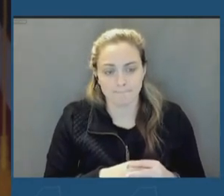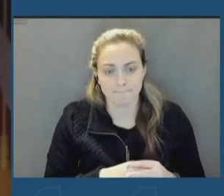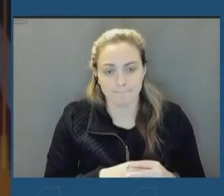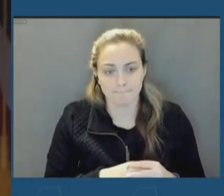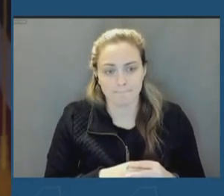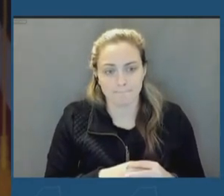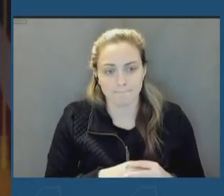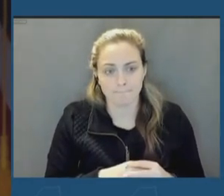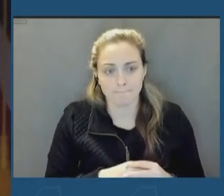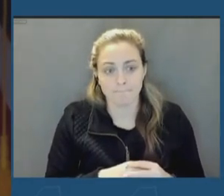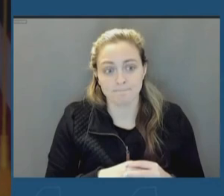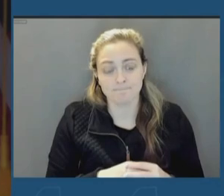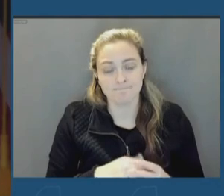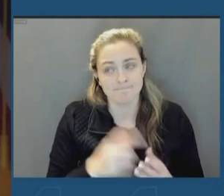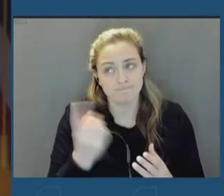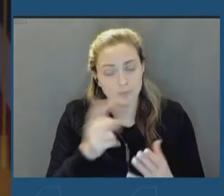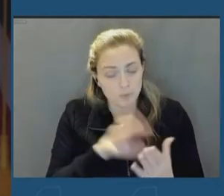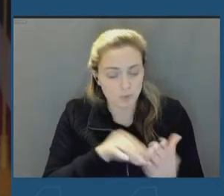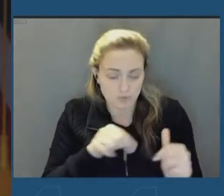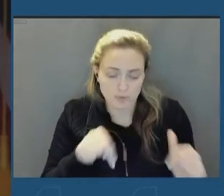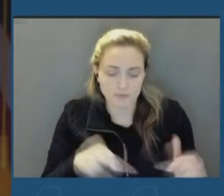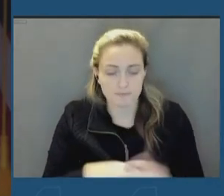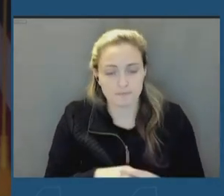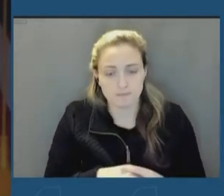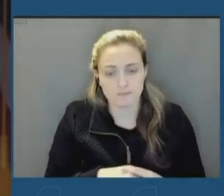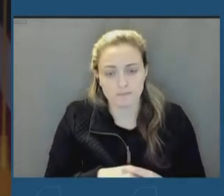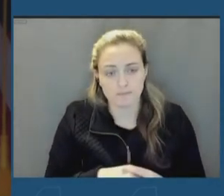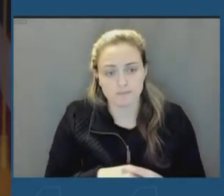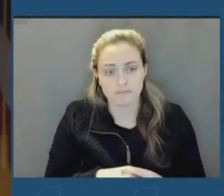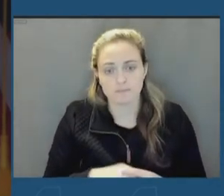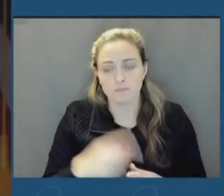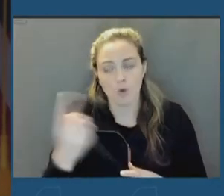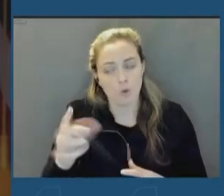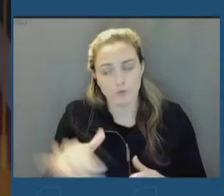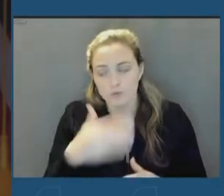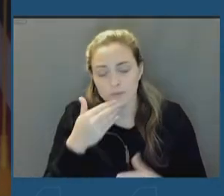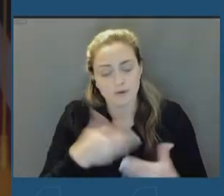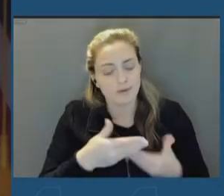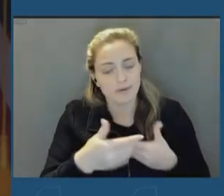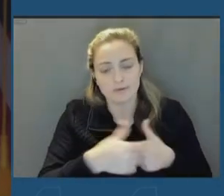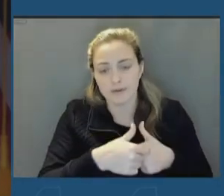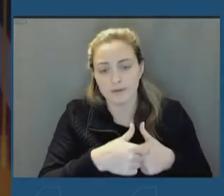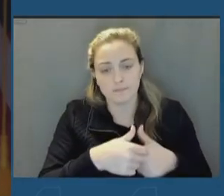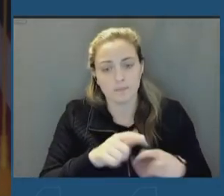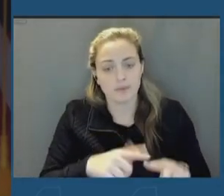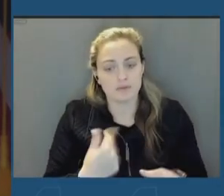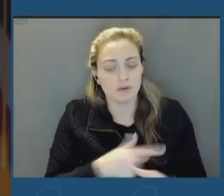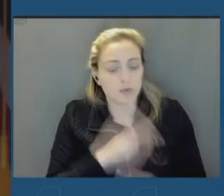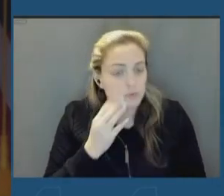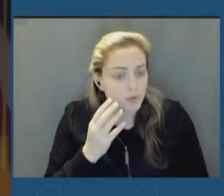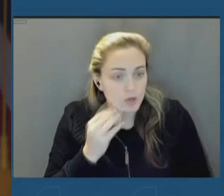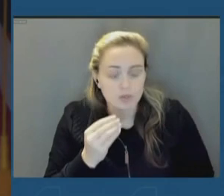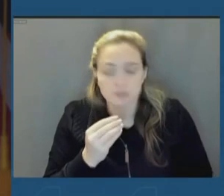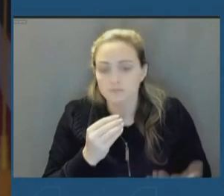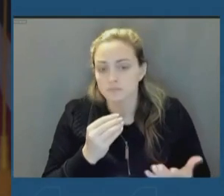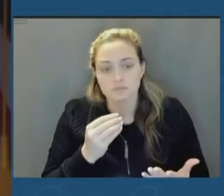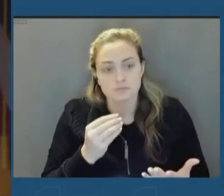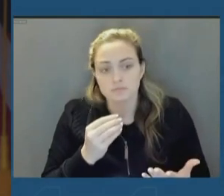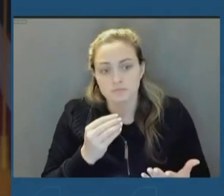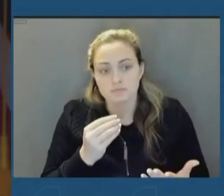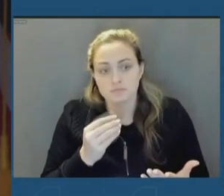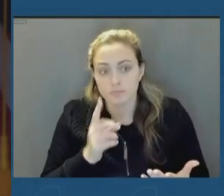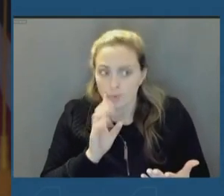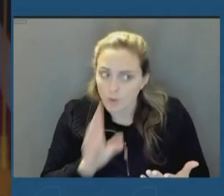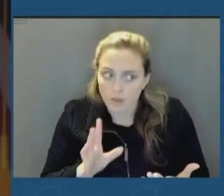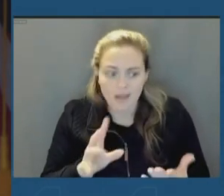there's lessons to be learned from this. We'll always do better the next time based on the experiences, without a doubt. We're going to have an after-action report. We're going to